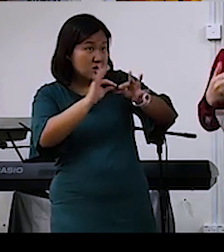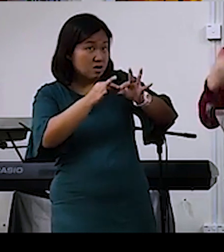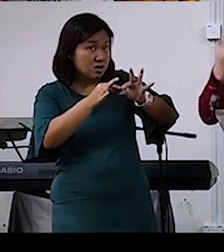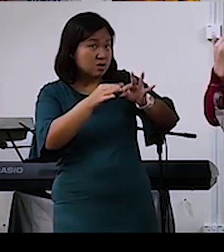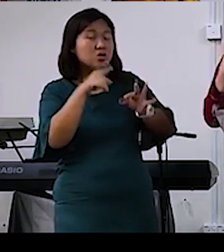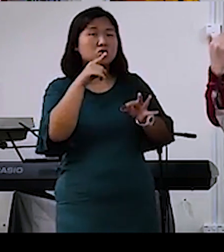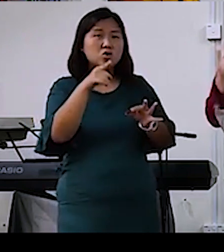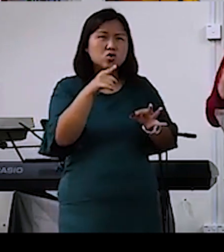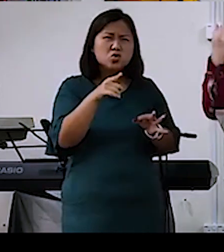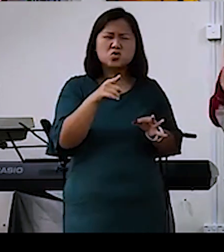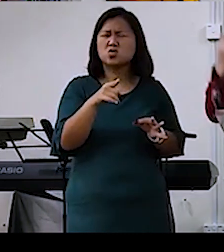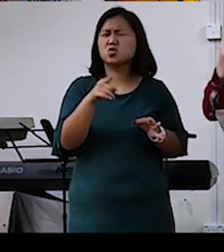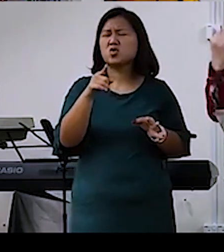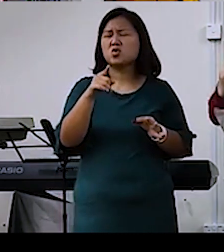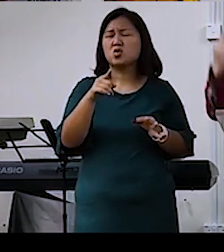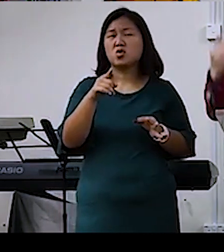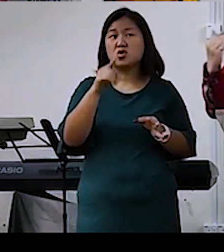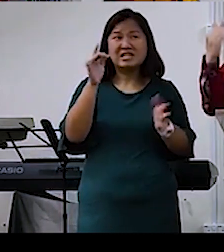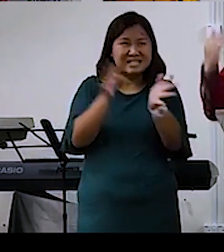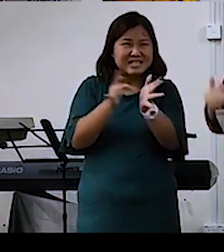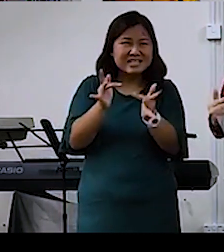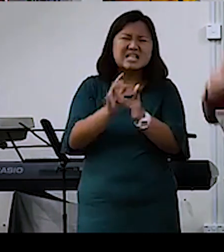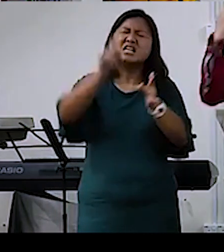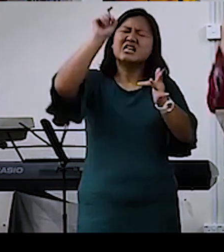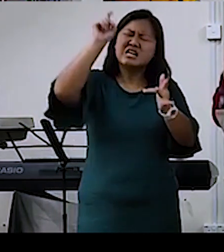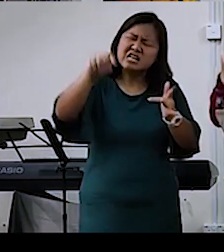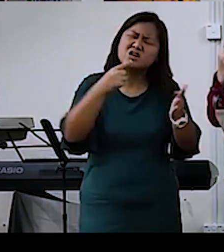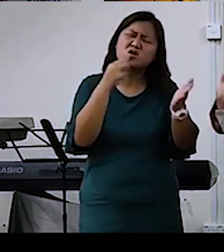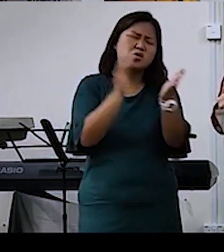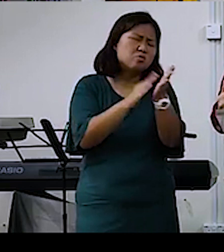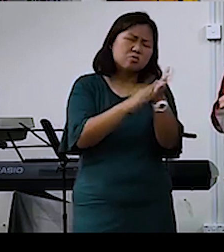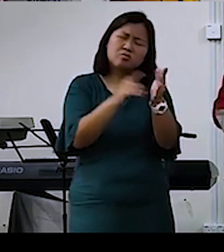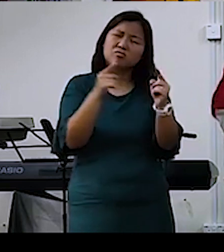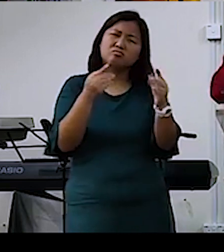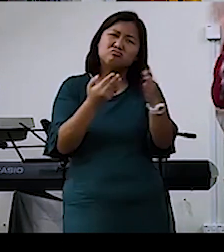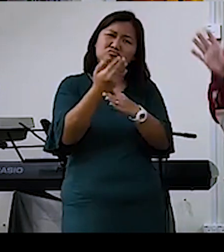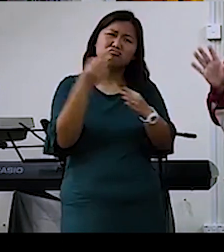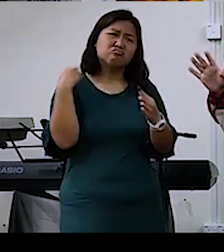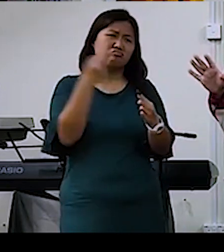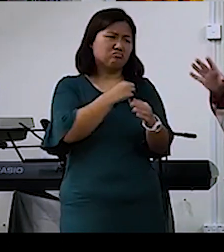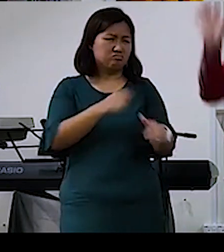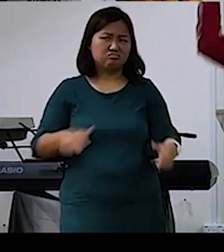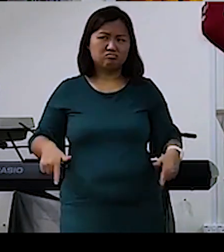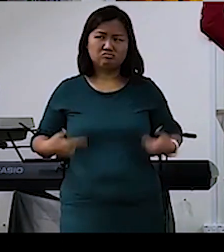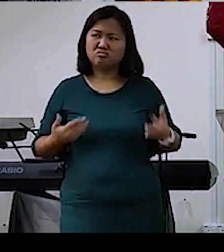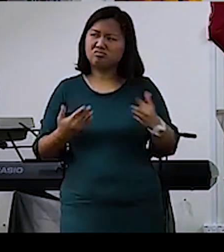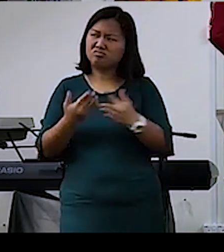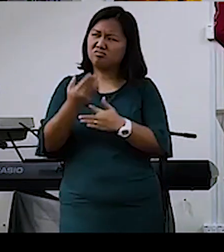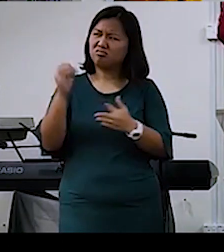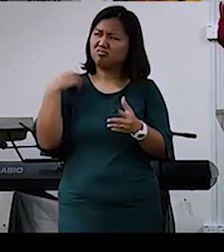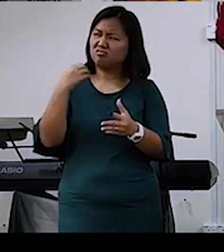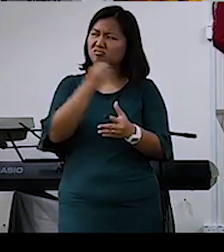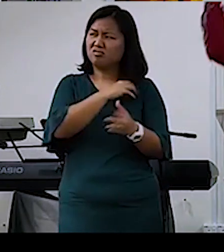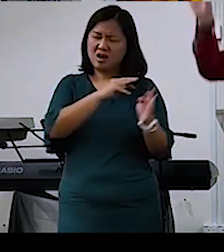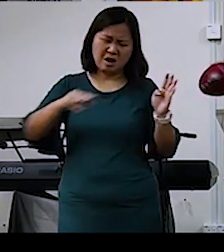that's how you are. Jesus must be praised through our lives, through our ministry. We don't go around doing ministry and then say, oh, look how good I am